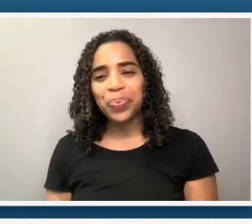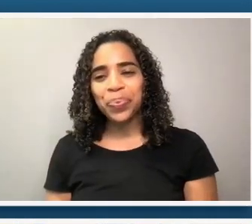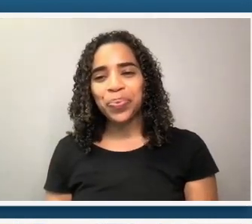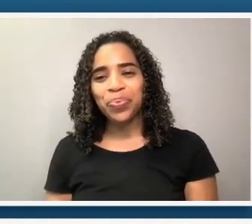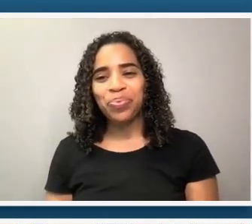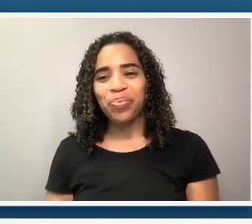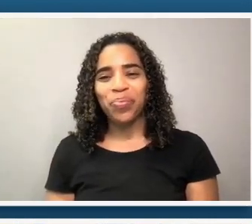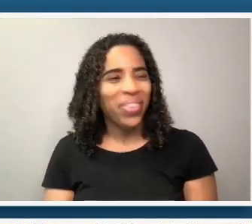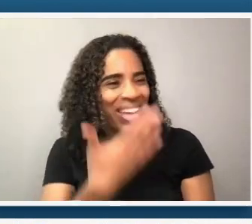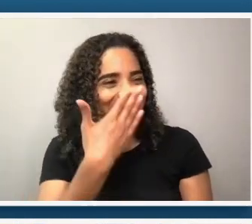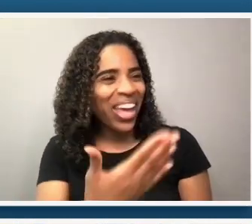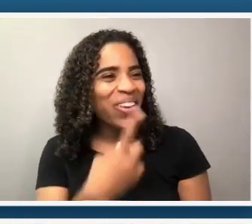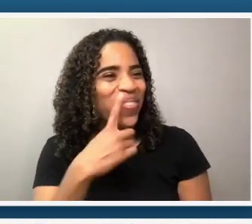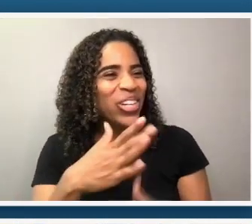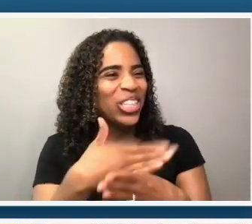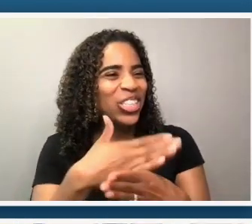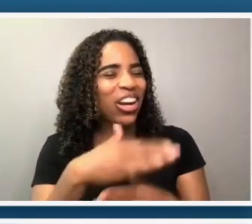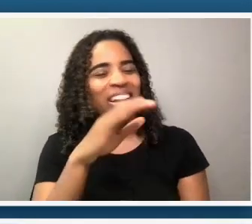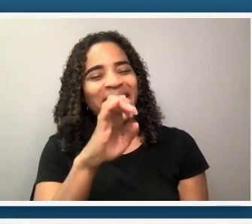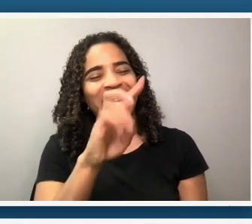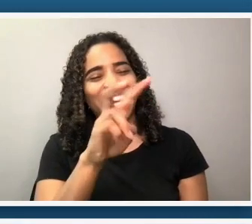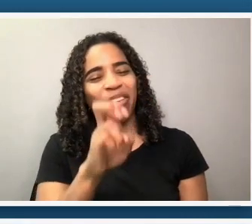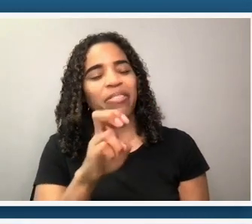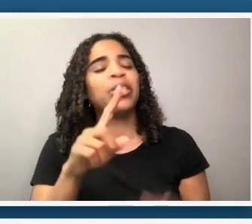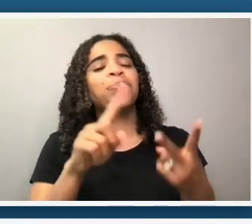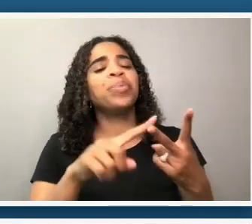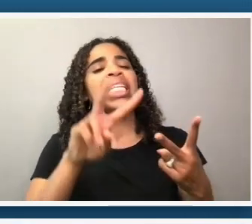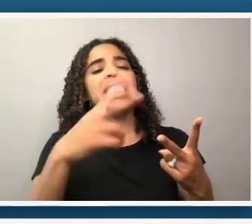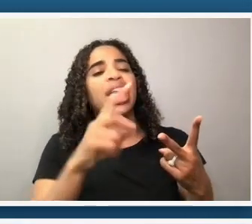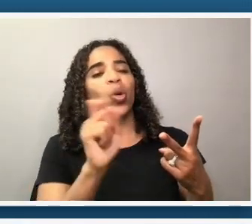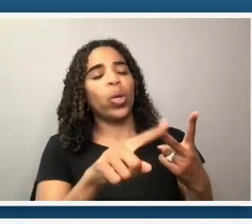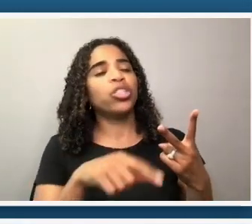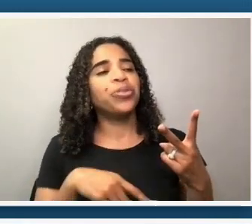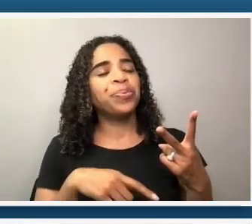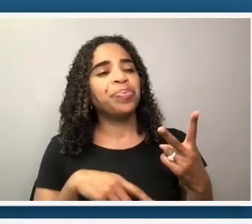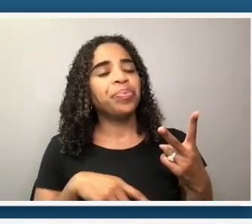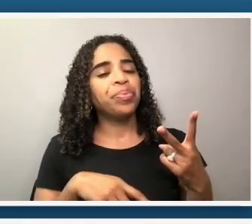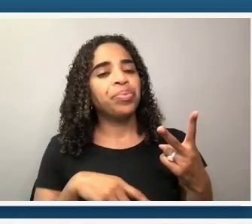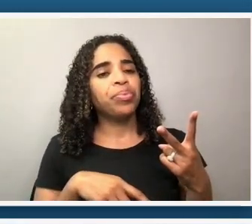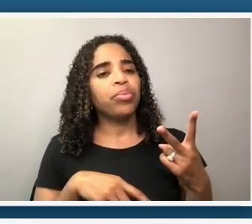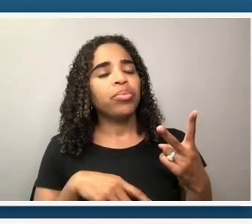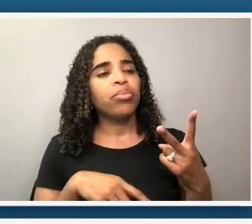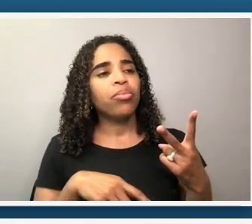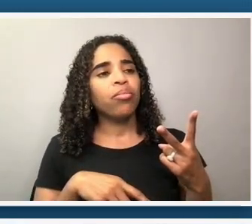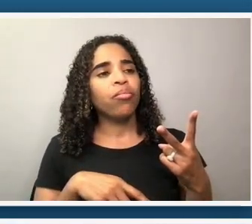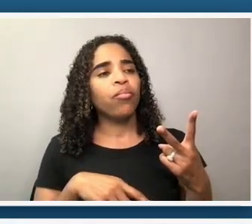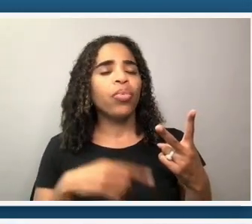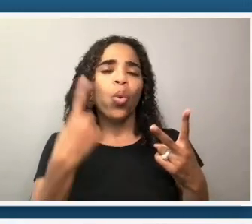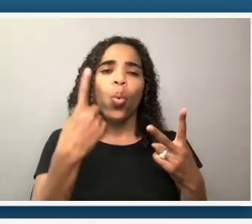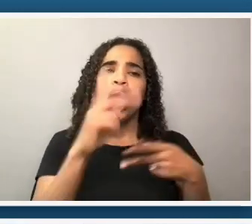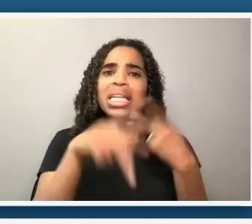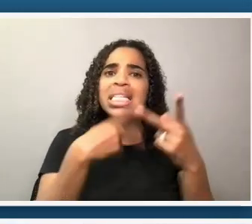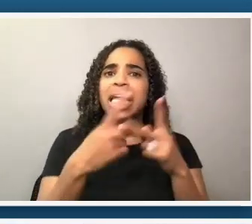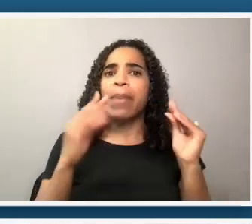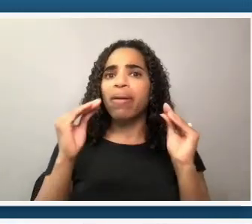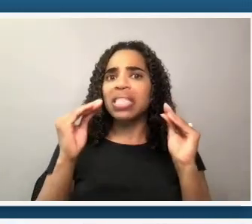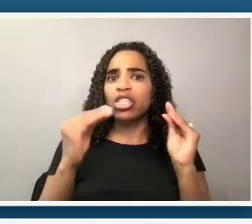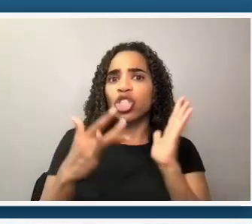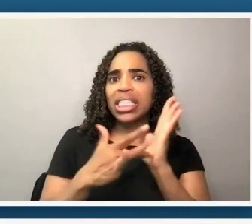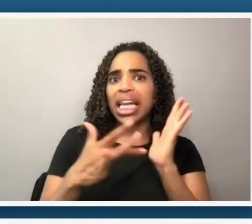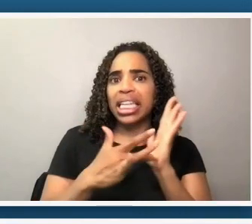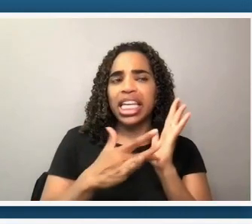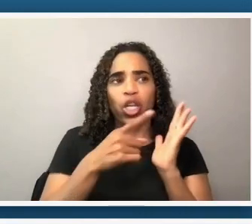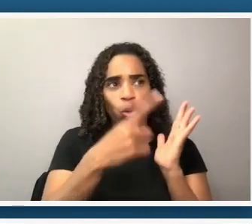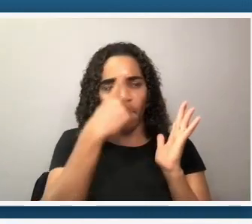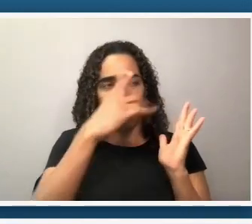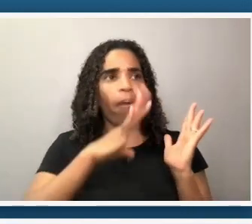Thanks for sharing that, Eve. My next question for you is there a teaching technique that you found especially helpful,